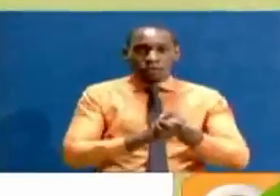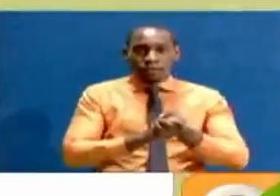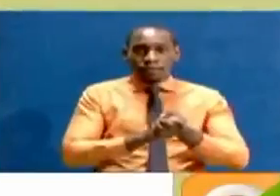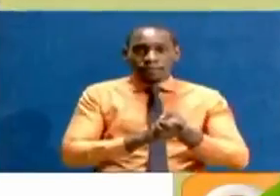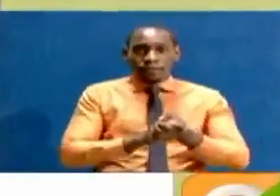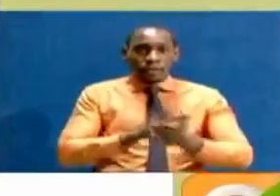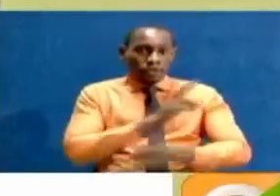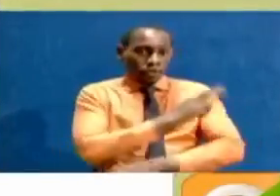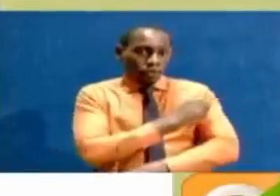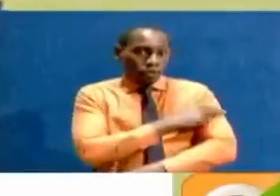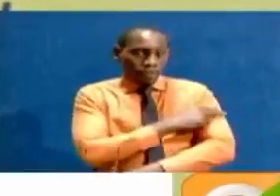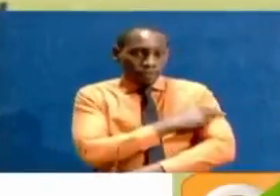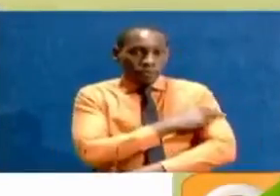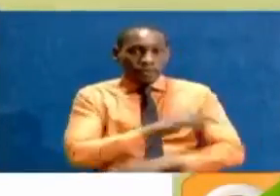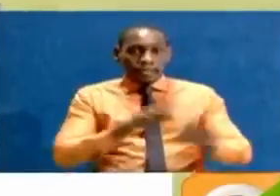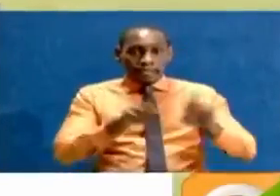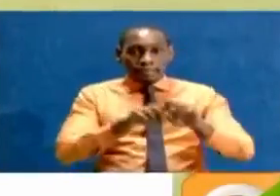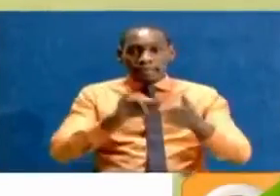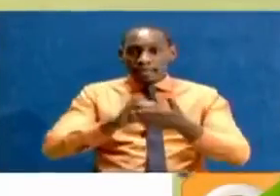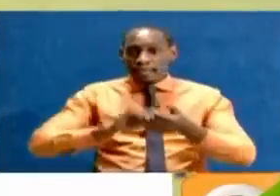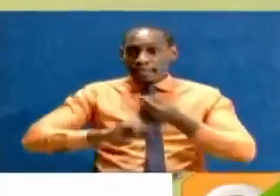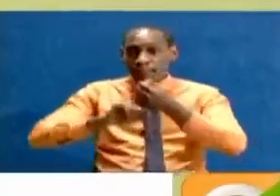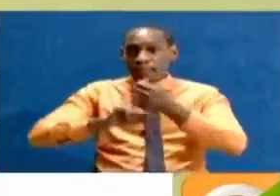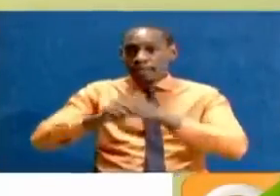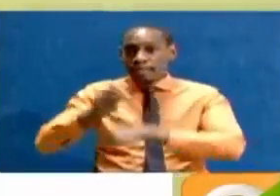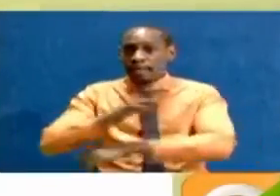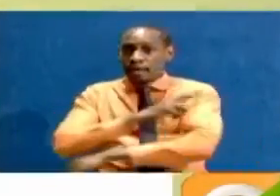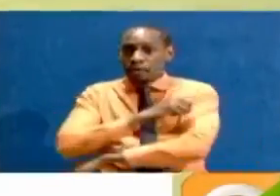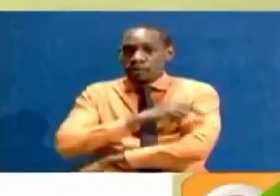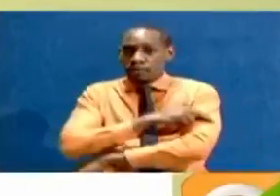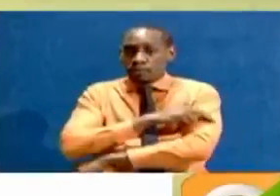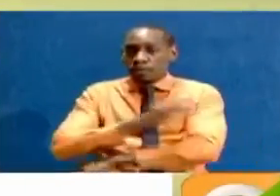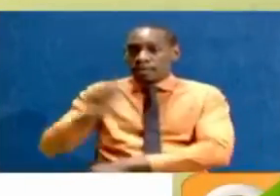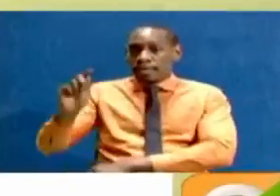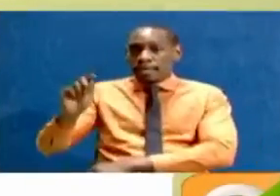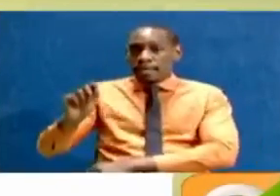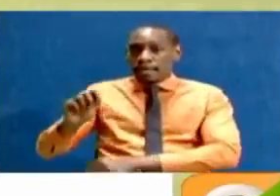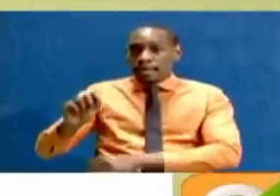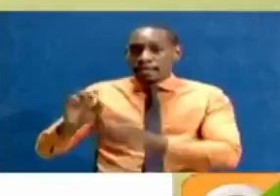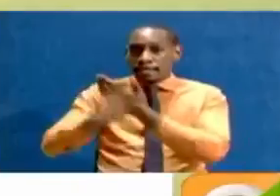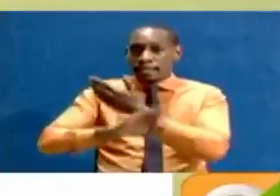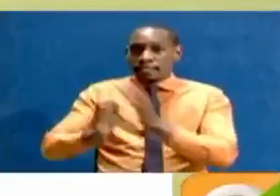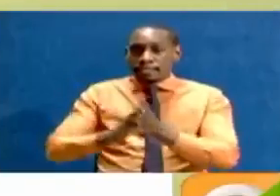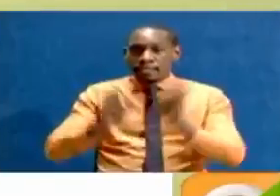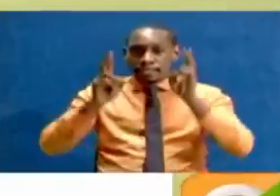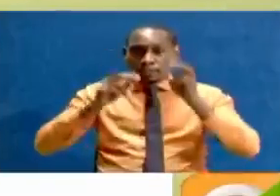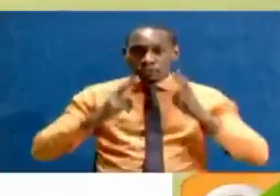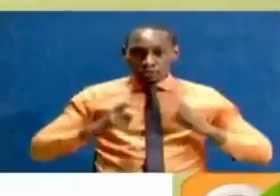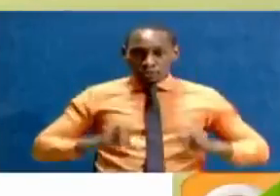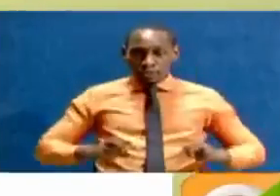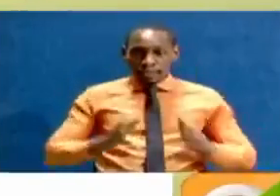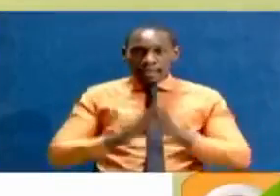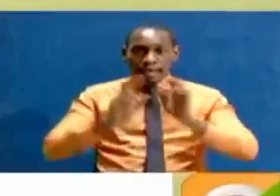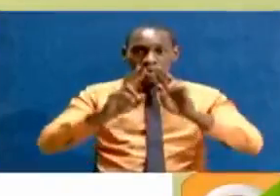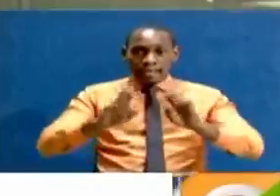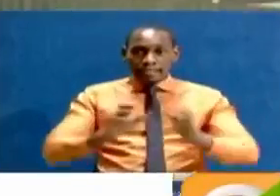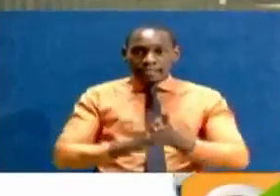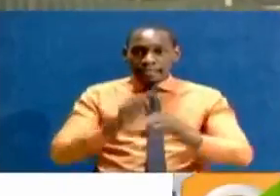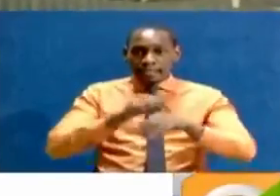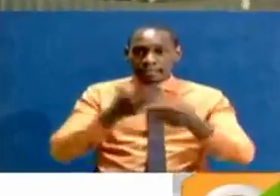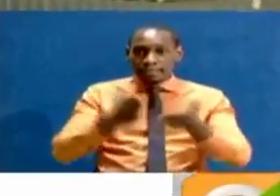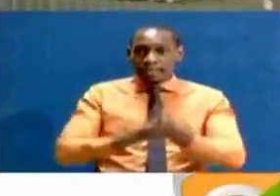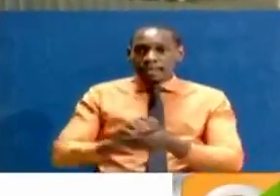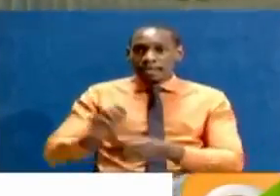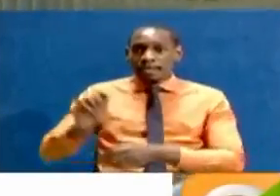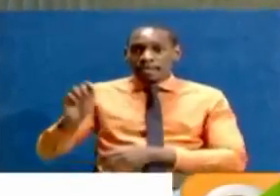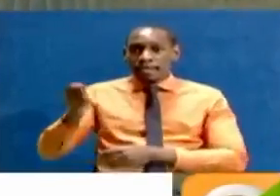Molecular Imaging Center that will support other centers in the country in matters diagnosis and research. At the moment,